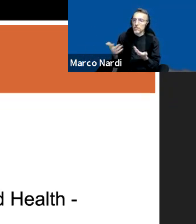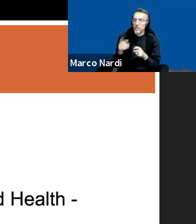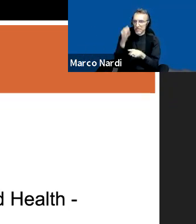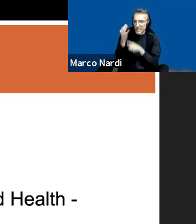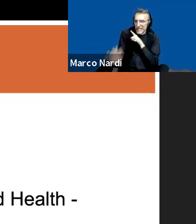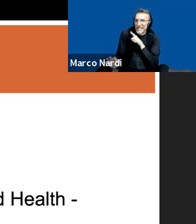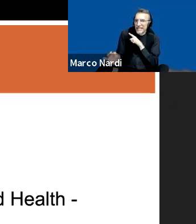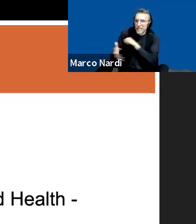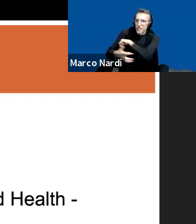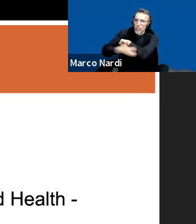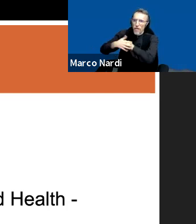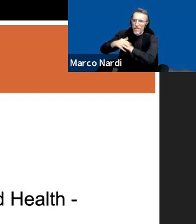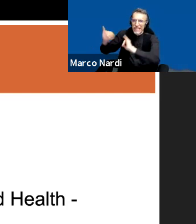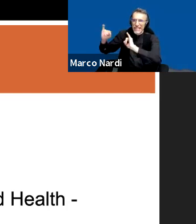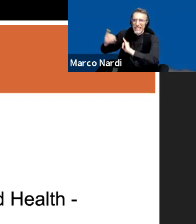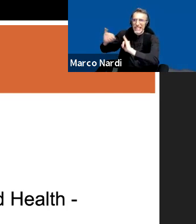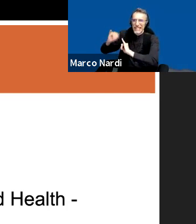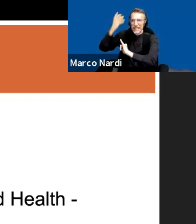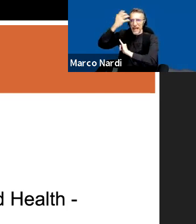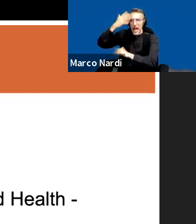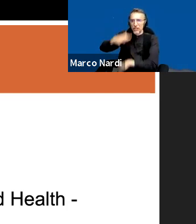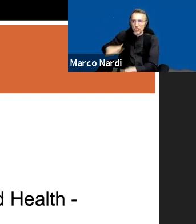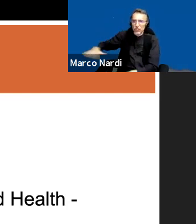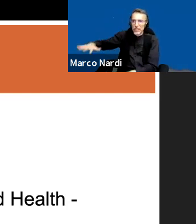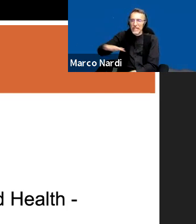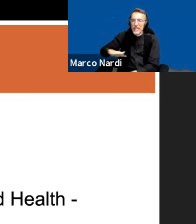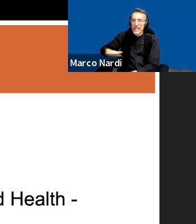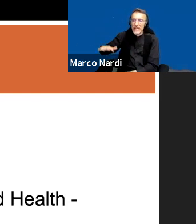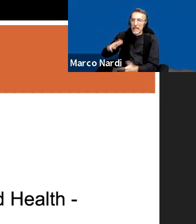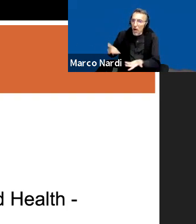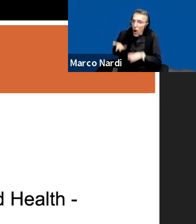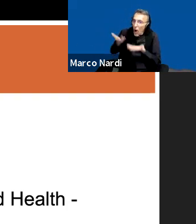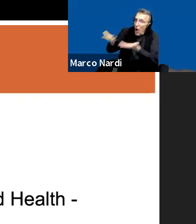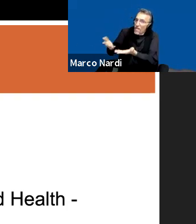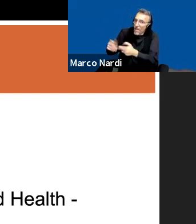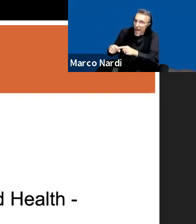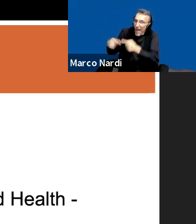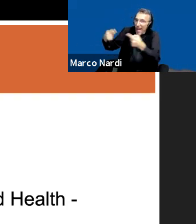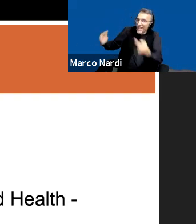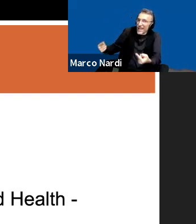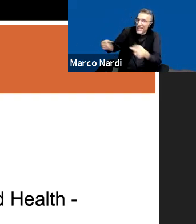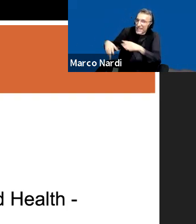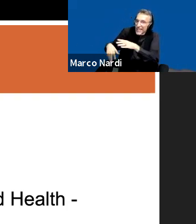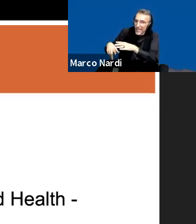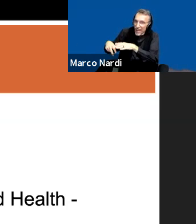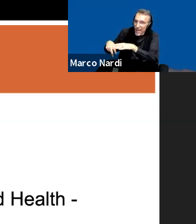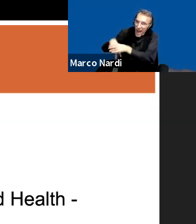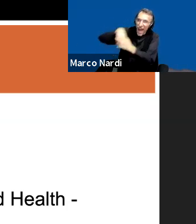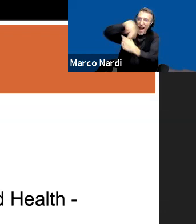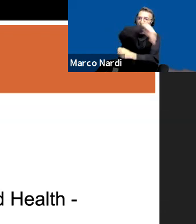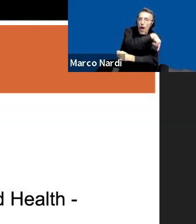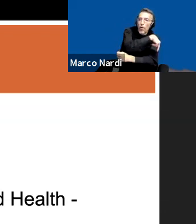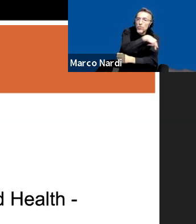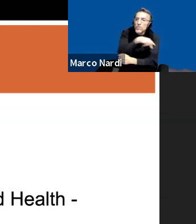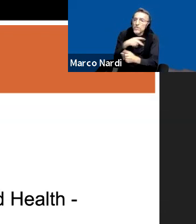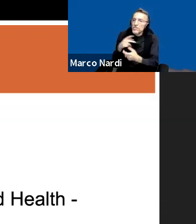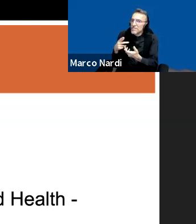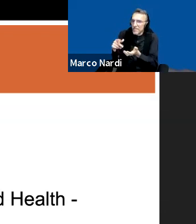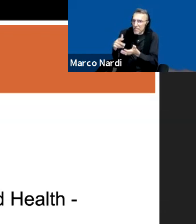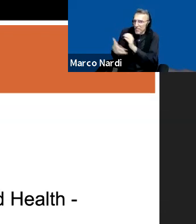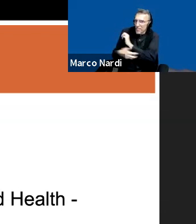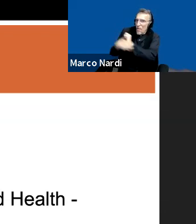in extreme poverty, to offer some alternatives to get out of poverty. One of the difficulties